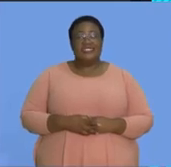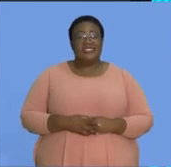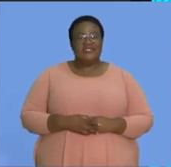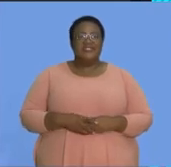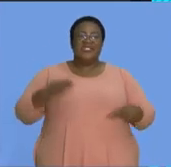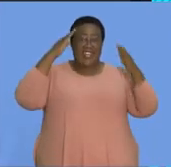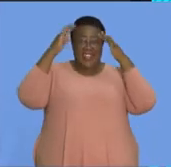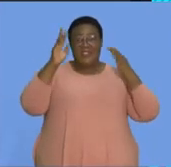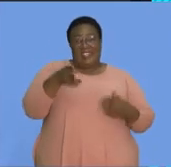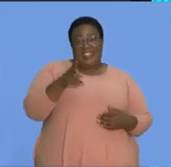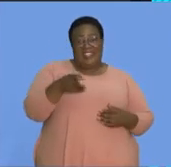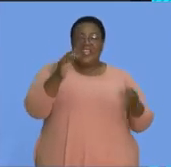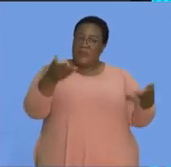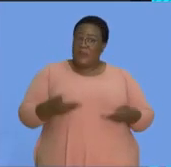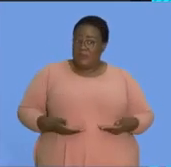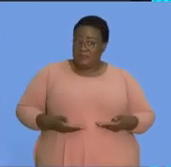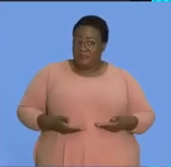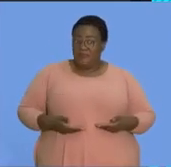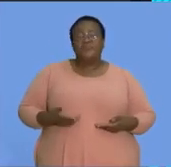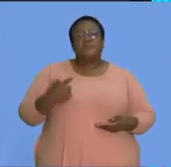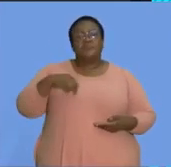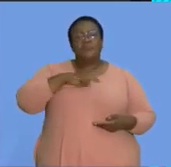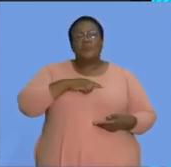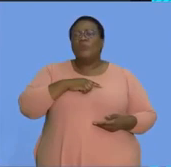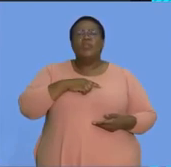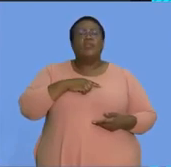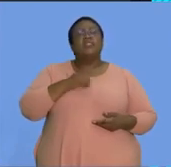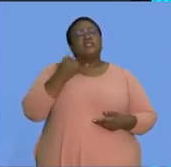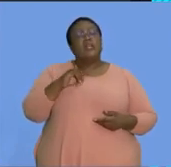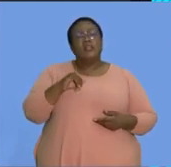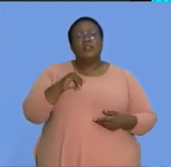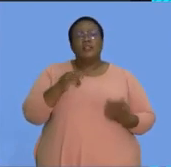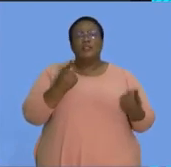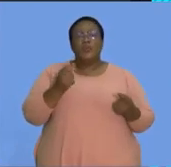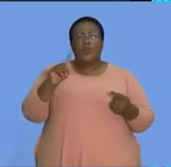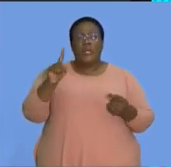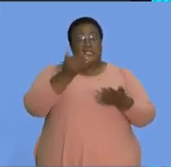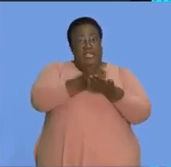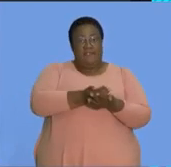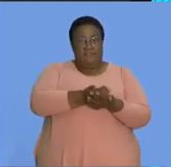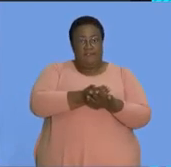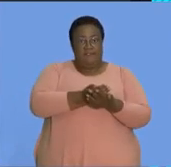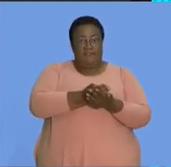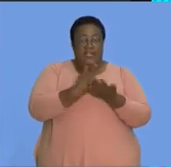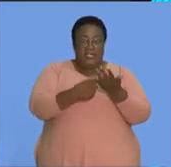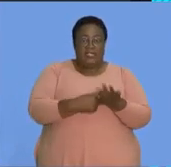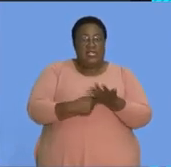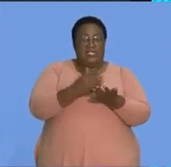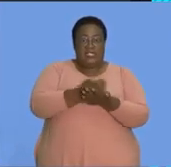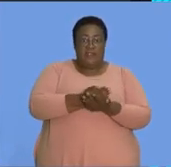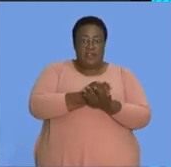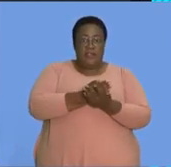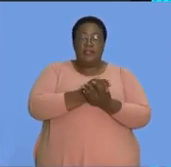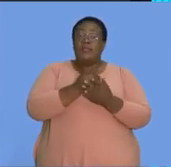guys, welcome back. So we are still on the concept of saving. Remember, the big idea here or the